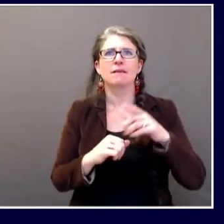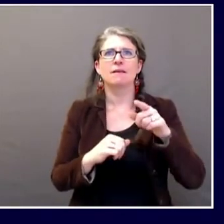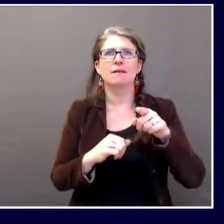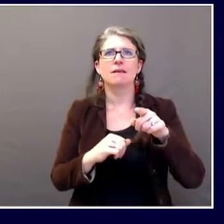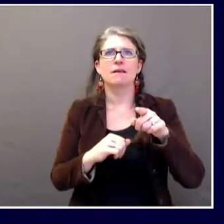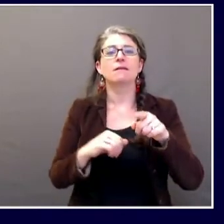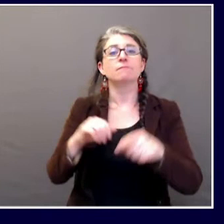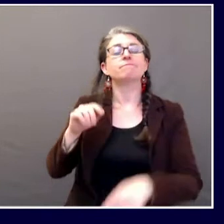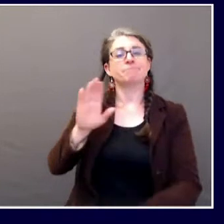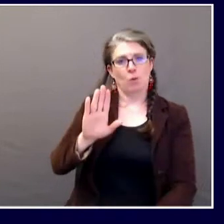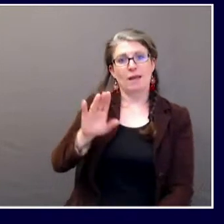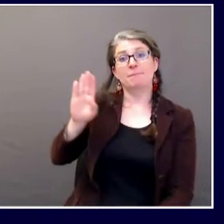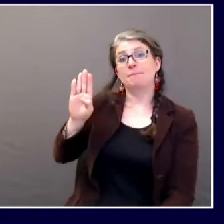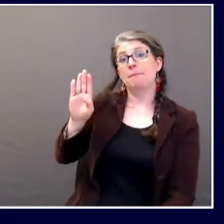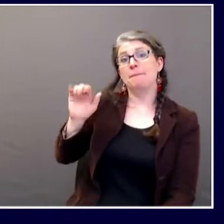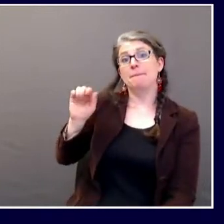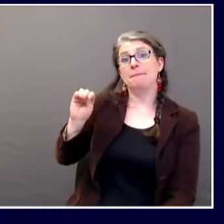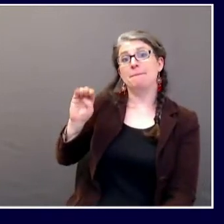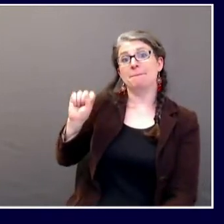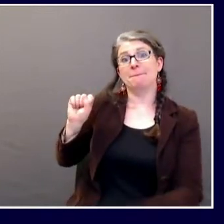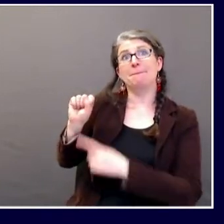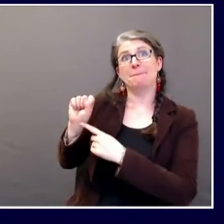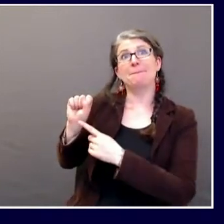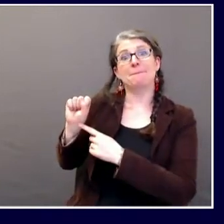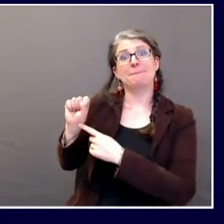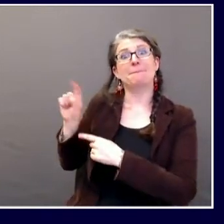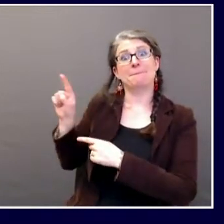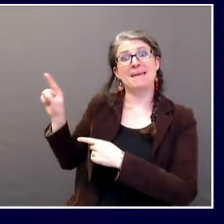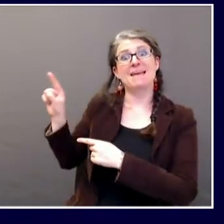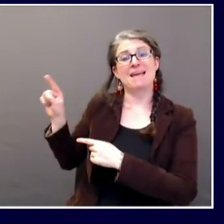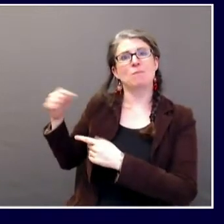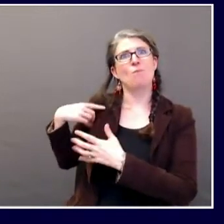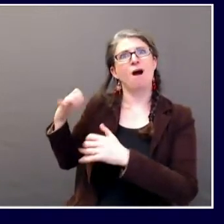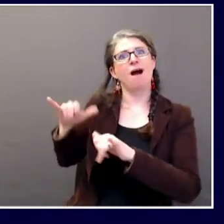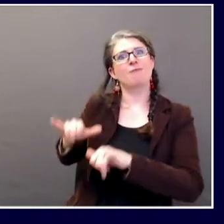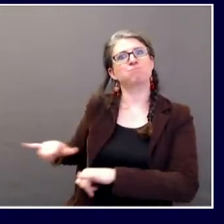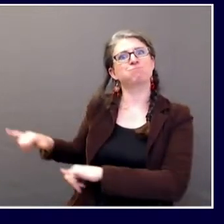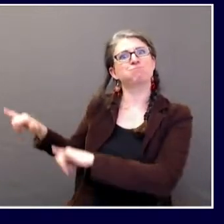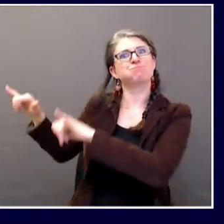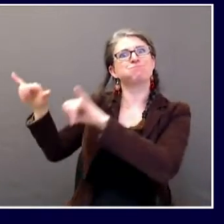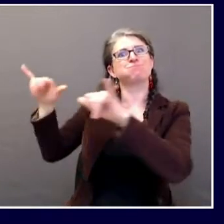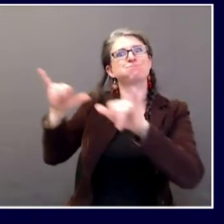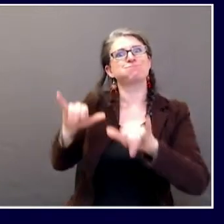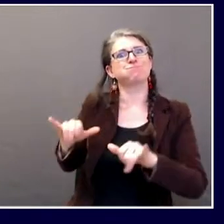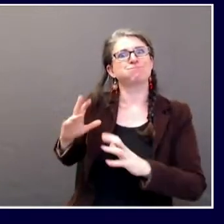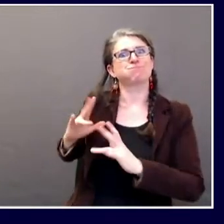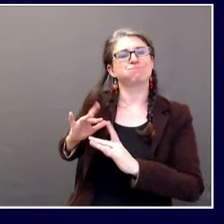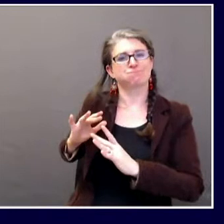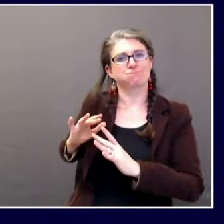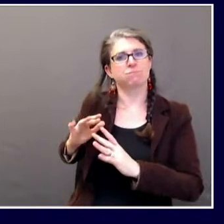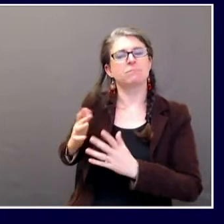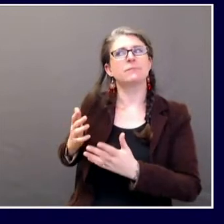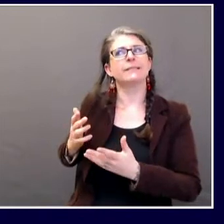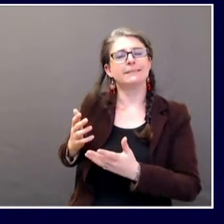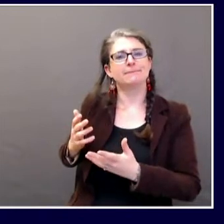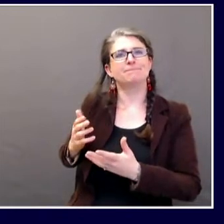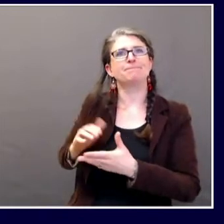process. It's disappointing that what was developed by Deloitte did not really meet that